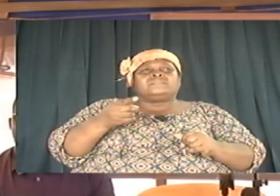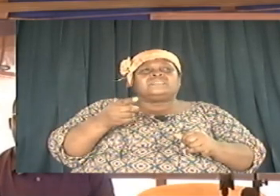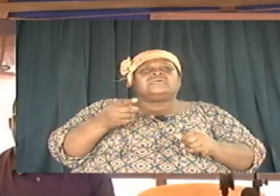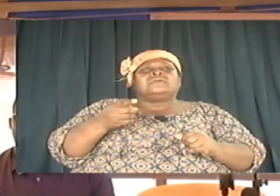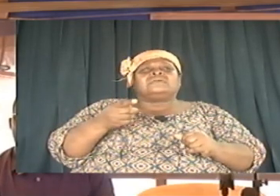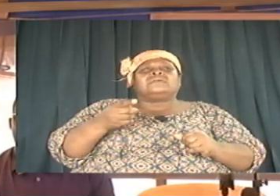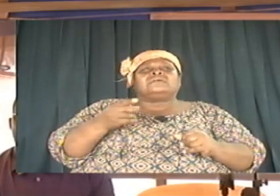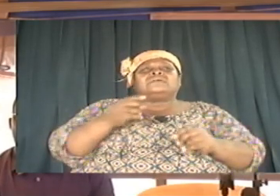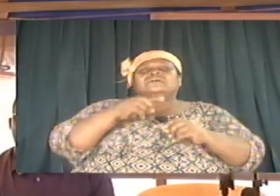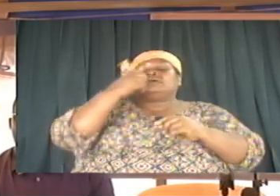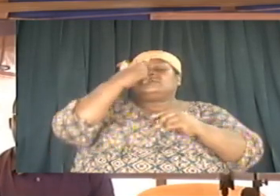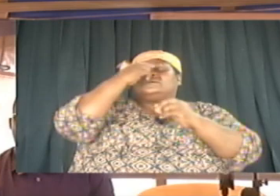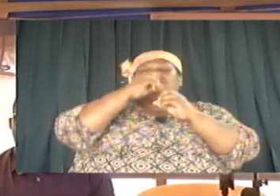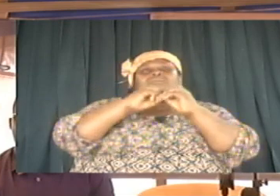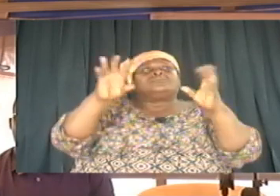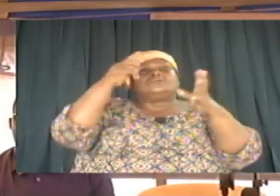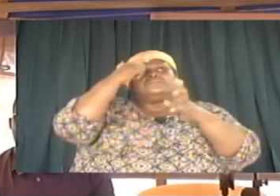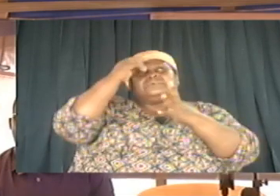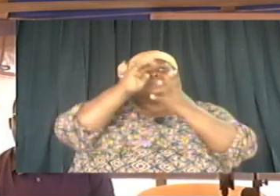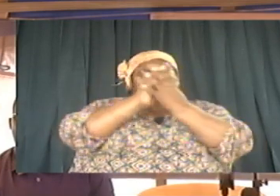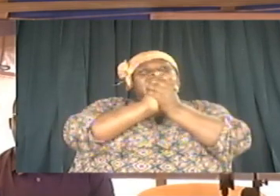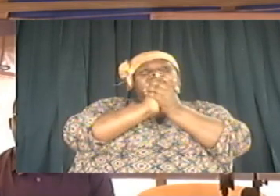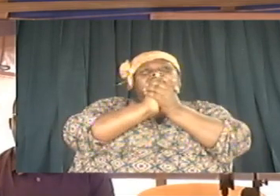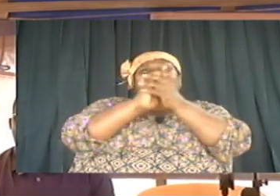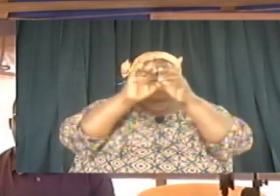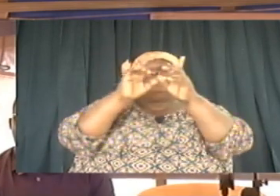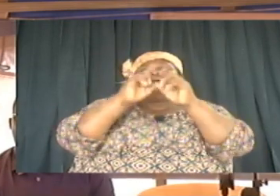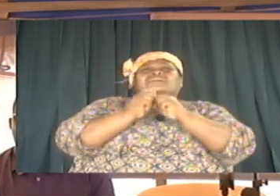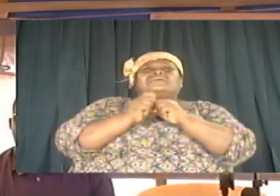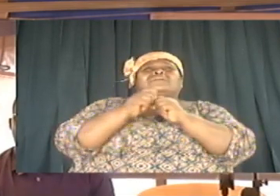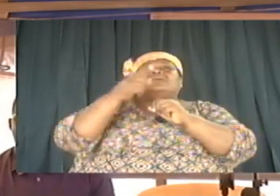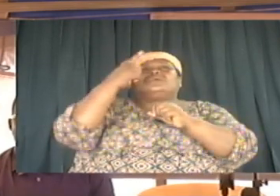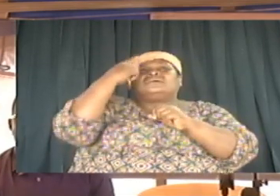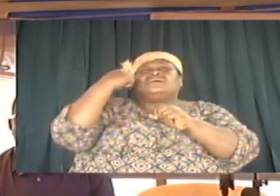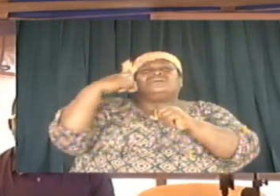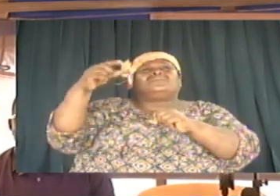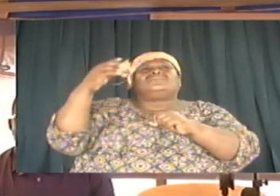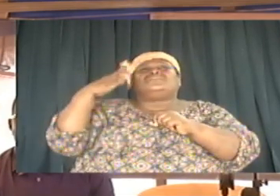couldn't believe it, asking the question, was it